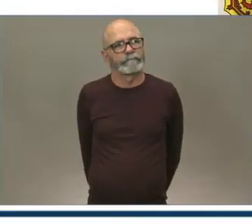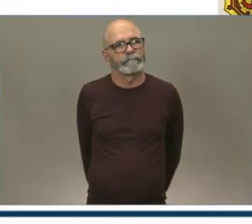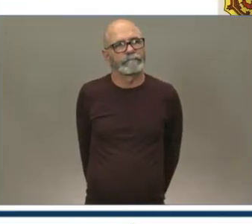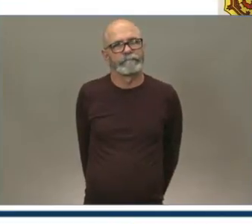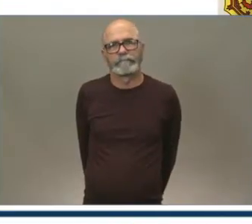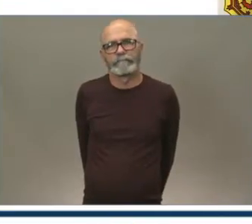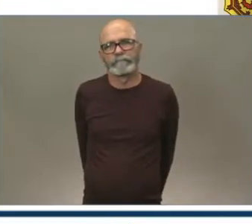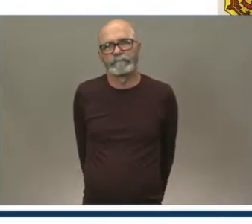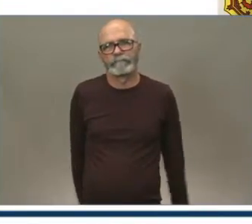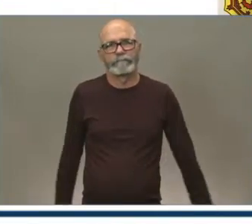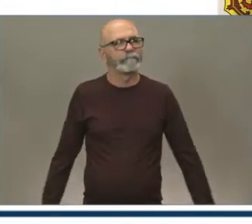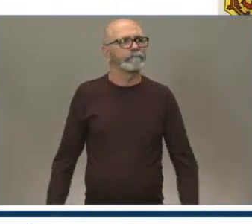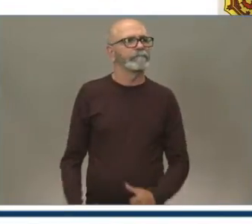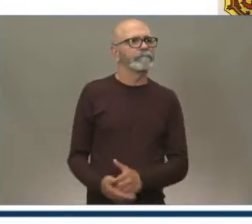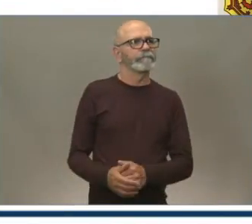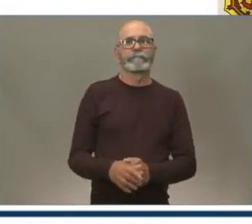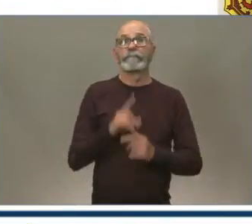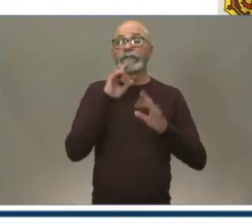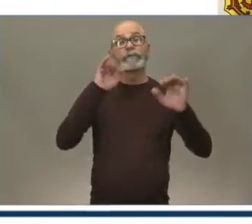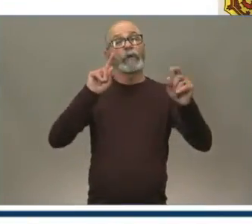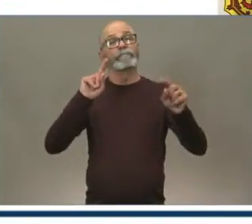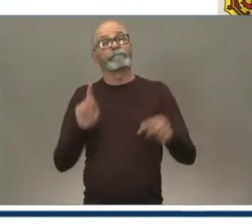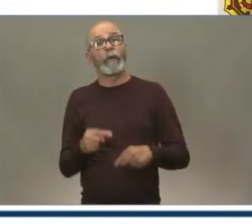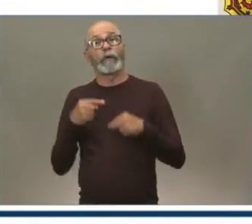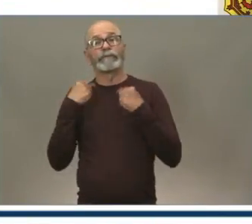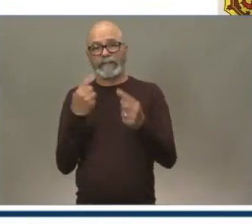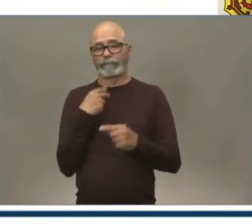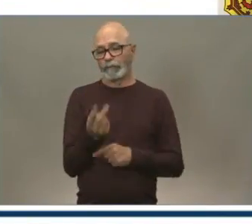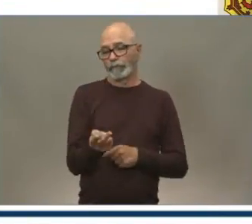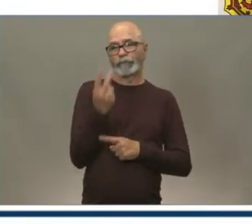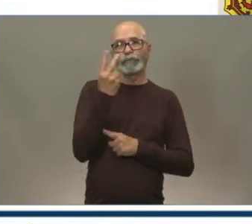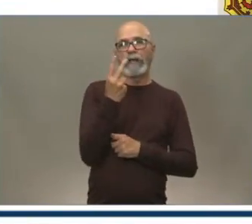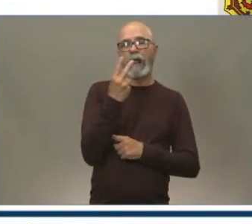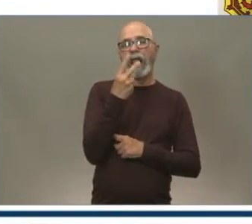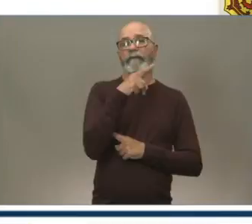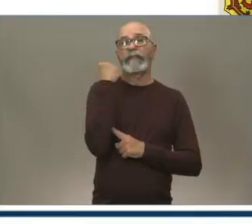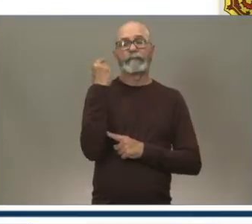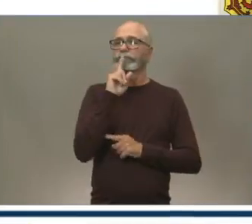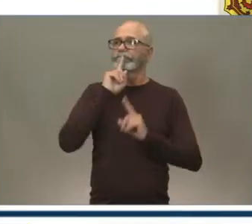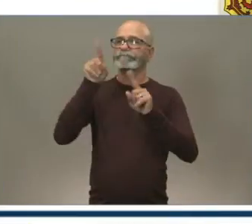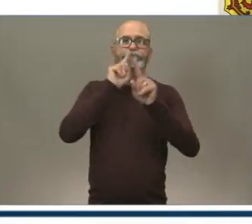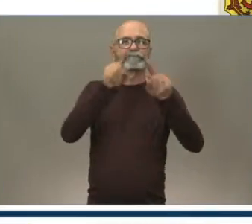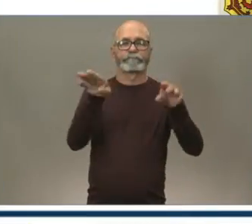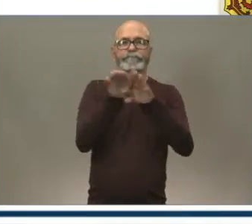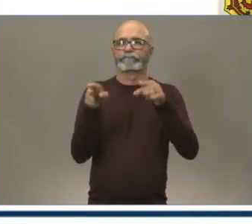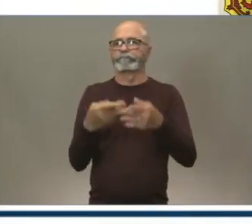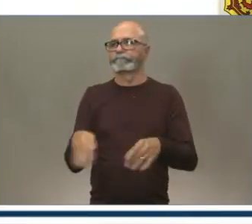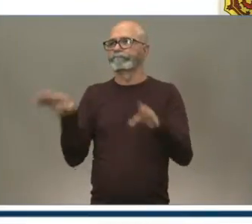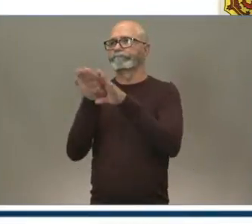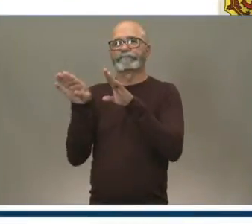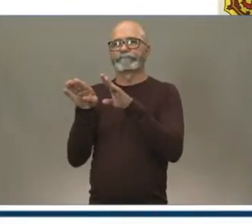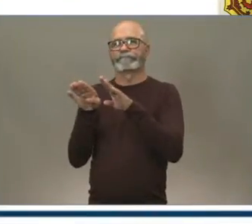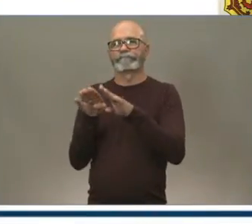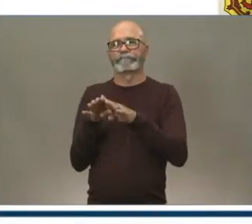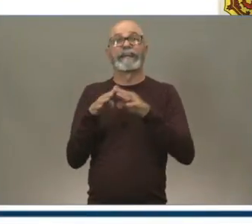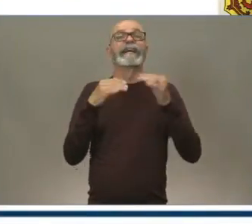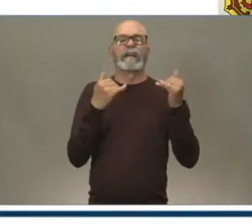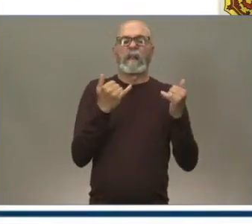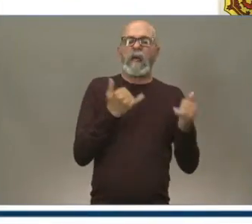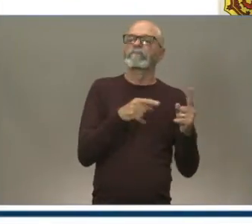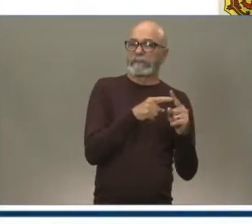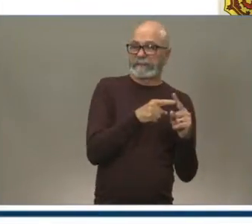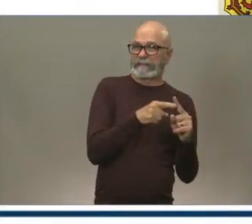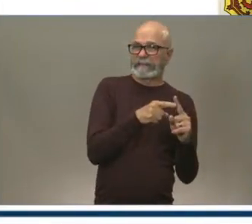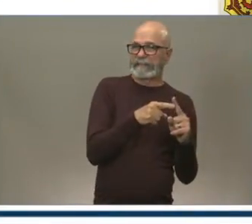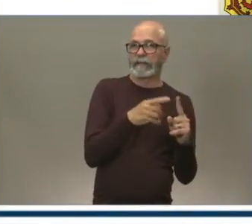lockdowns here in Halifax prior to this, but this one is different. And I want you to talk about, or